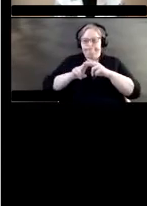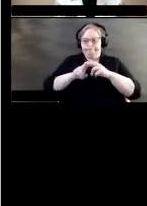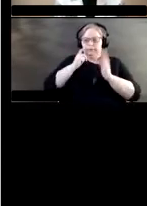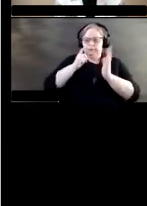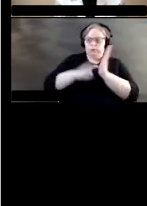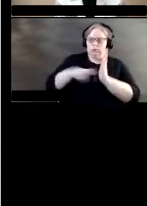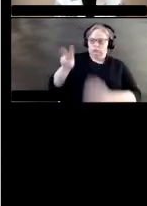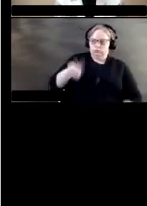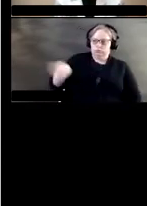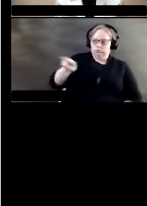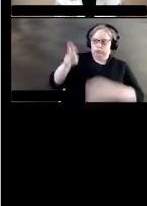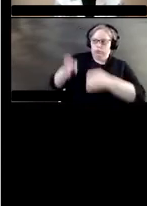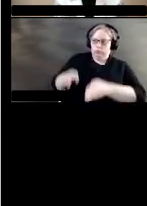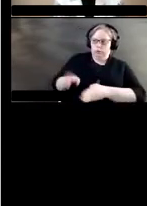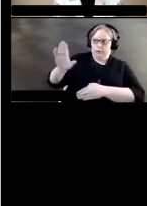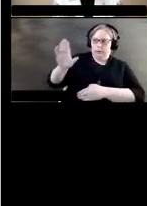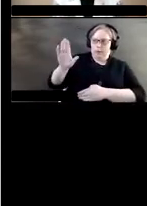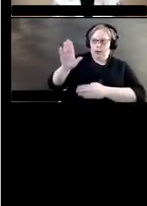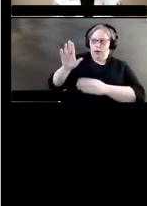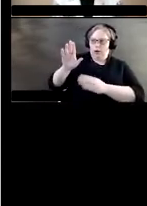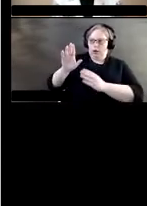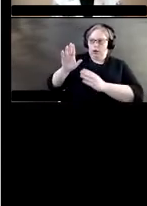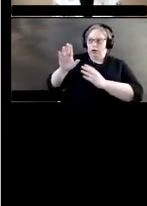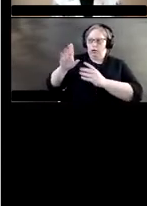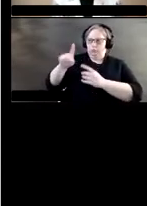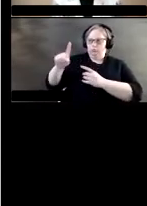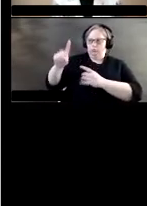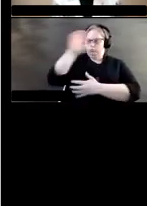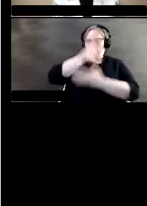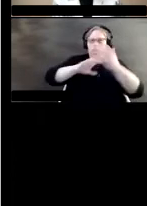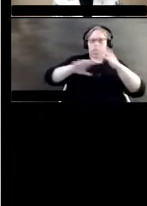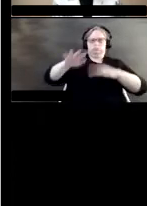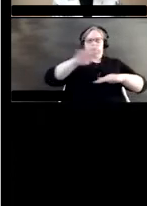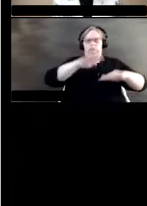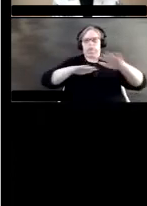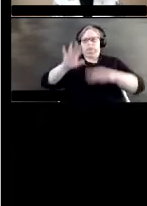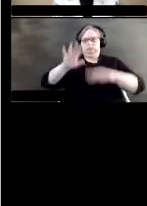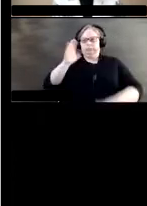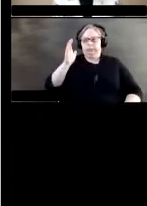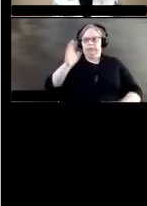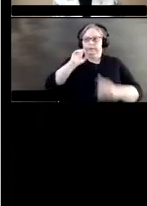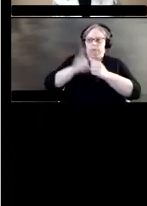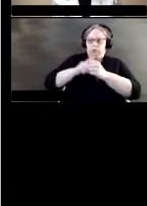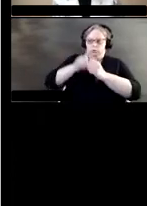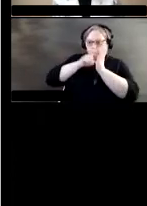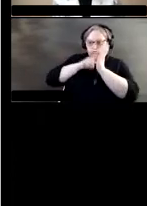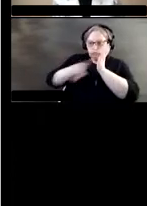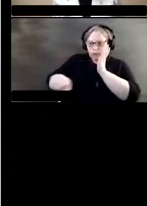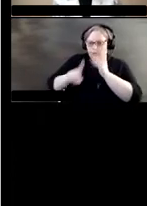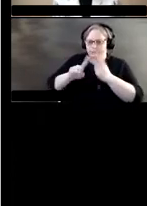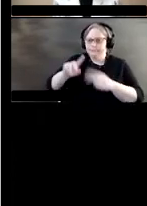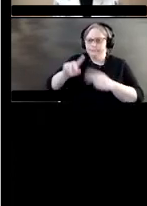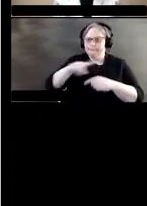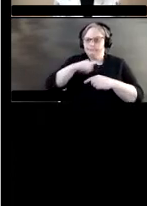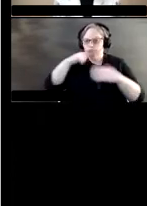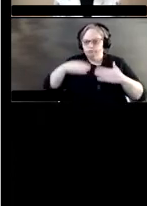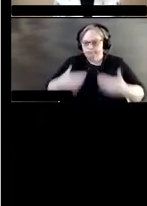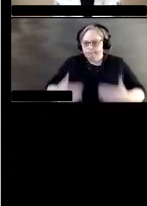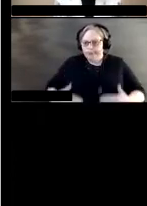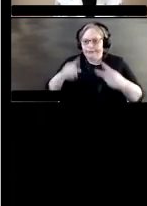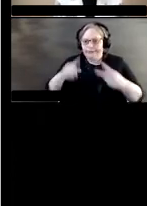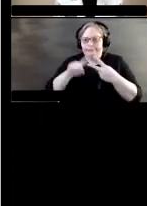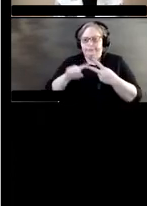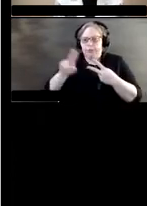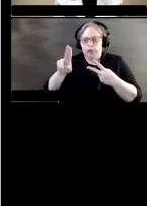in somebody's mentation, we look for dehydration, urinary tract infection, which often comes